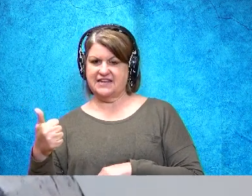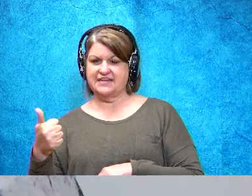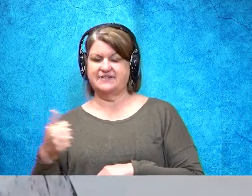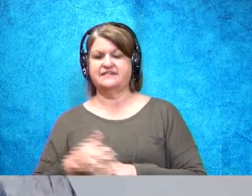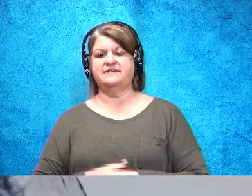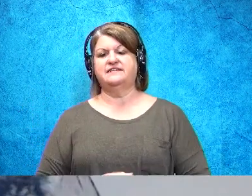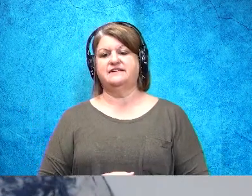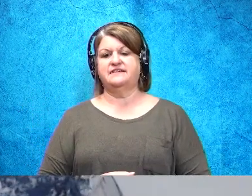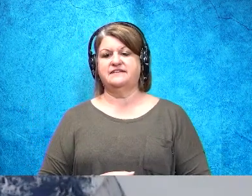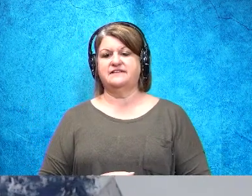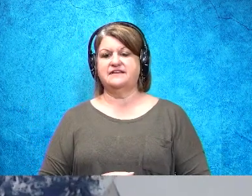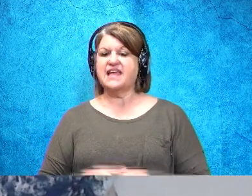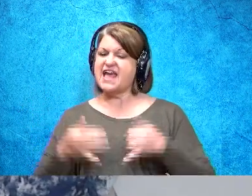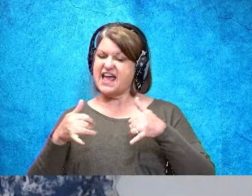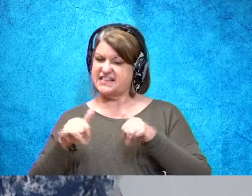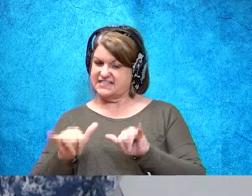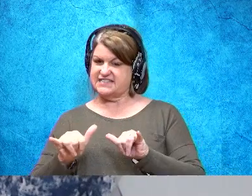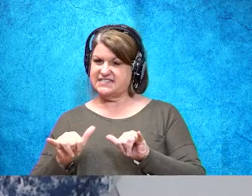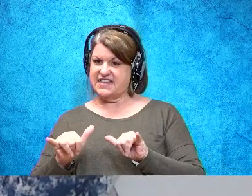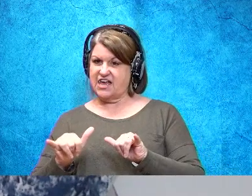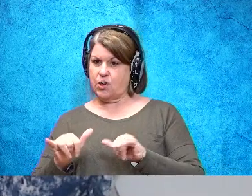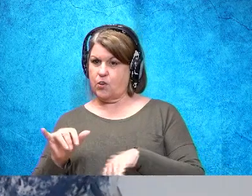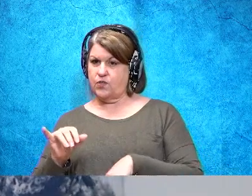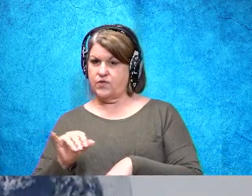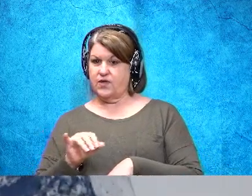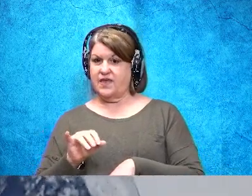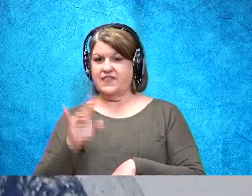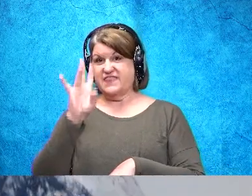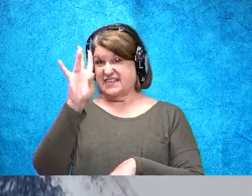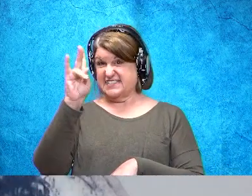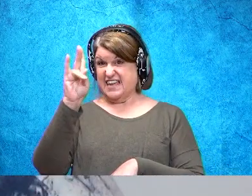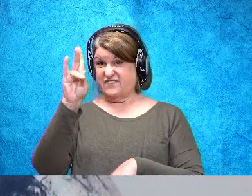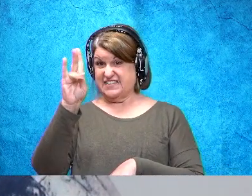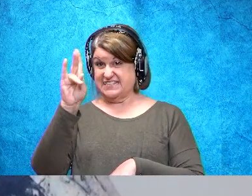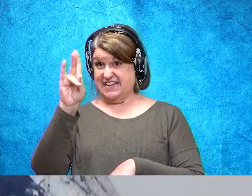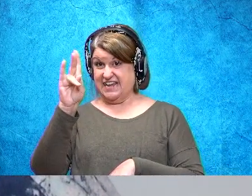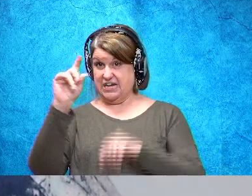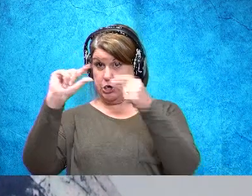1, 2, 3, 4, 5, 6, 7, 8, 9, 10, and still bring down these 17 cubes.